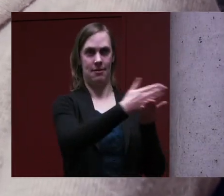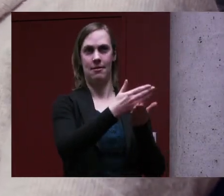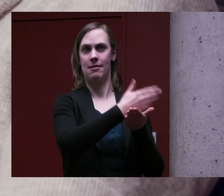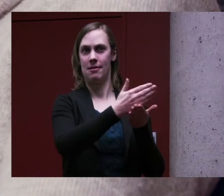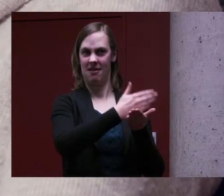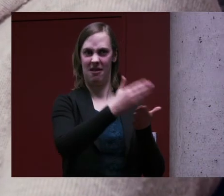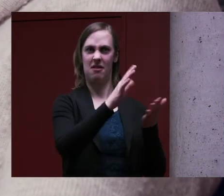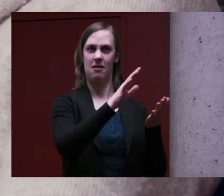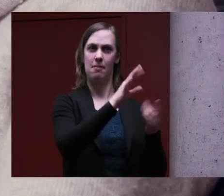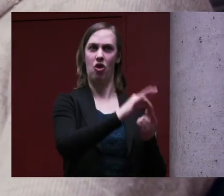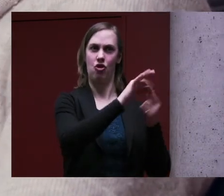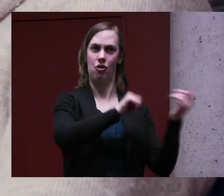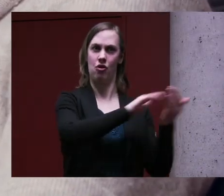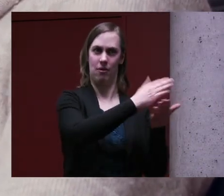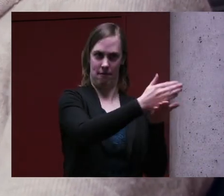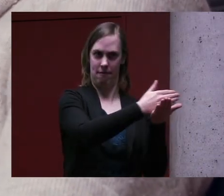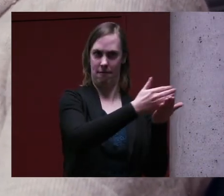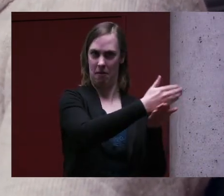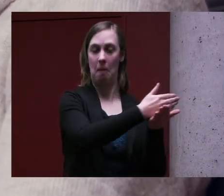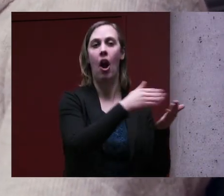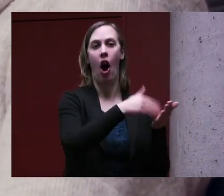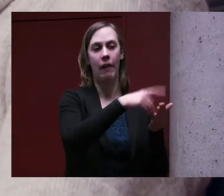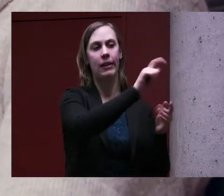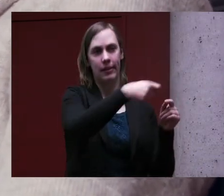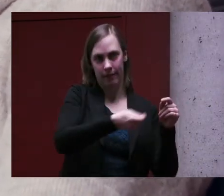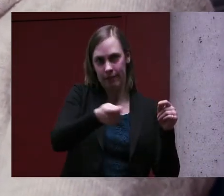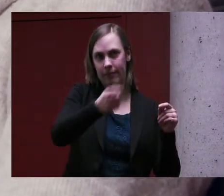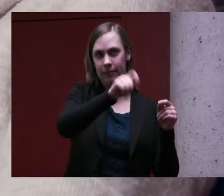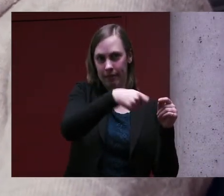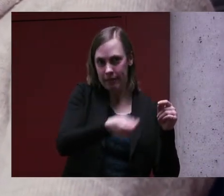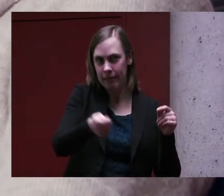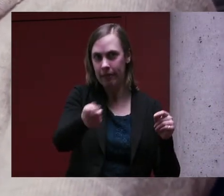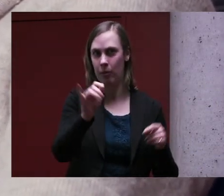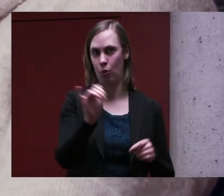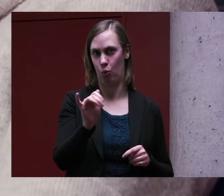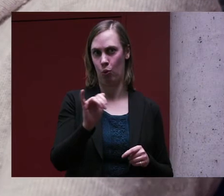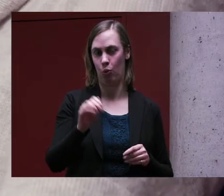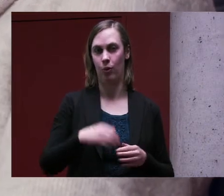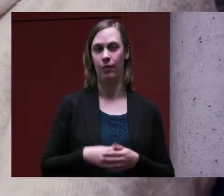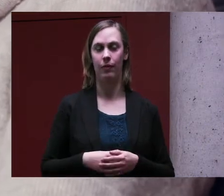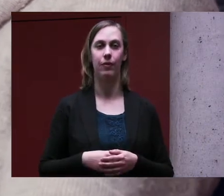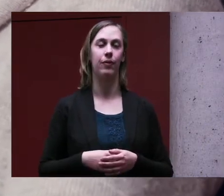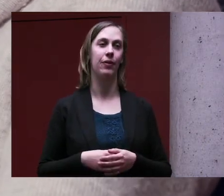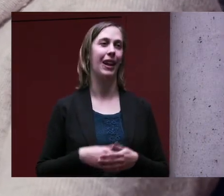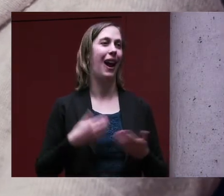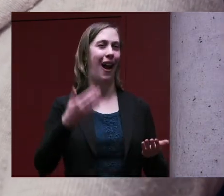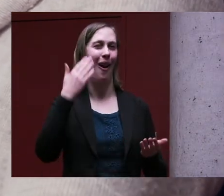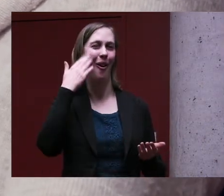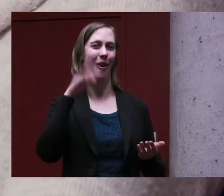prepared, and most likely fed. I know that sounds like